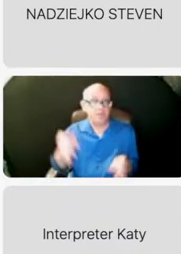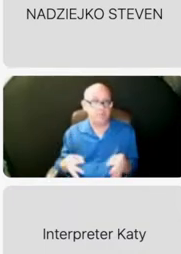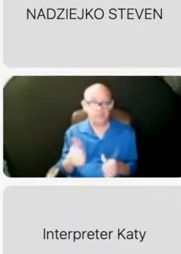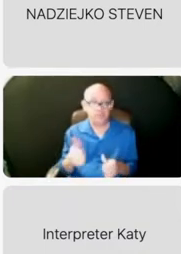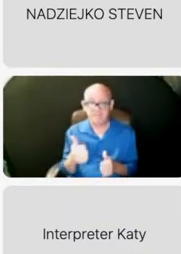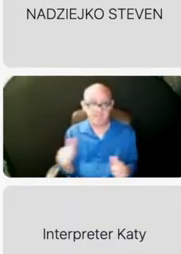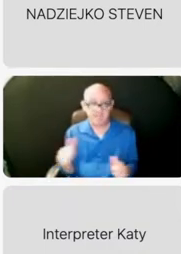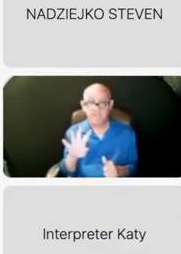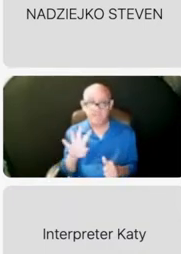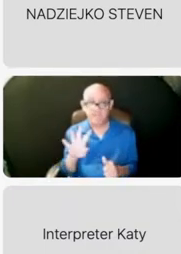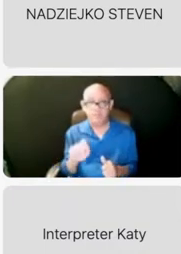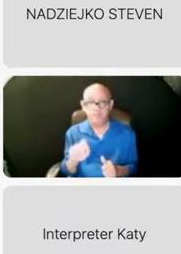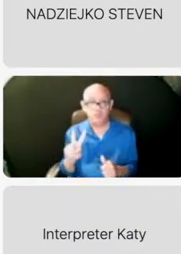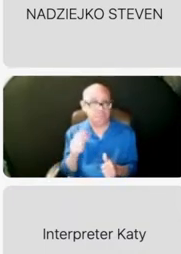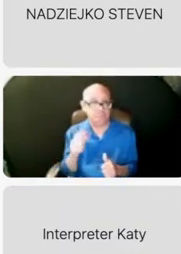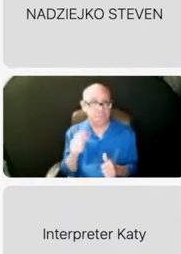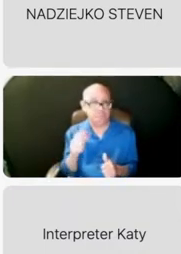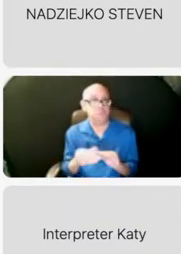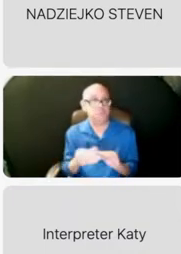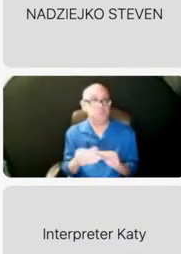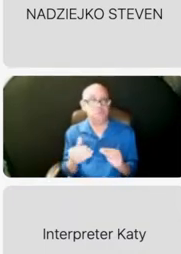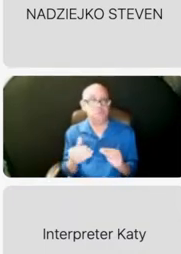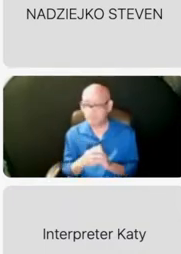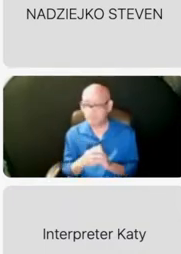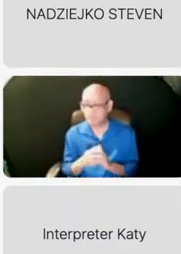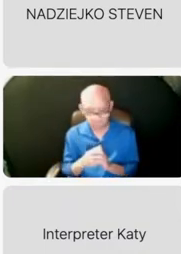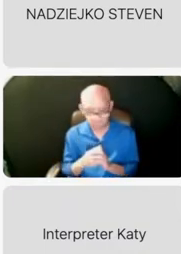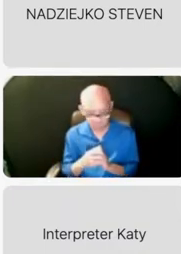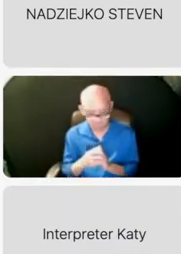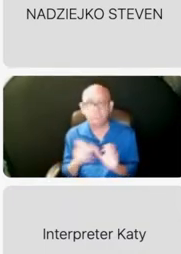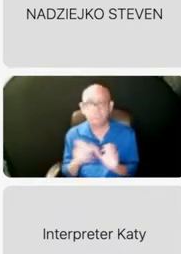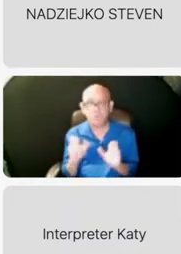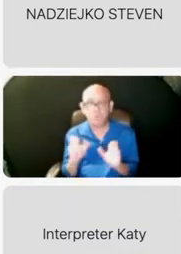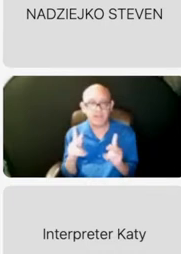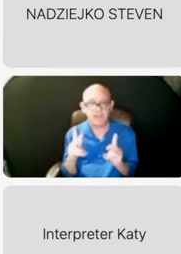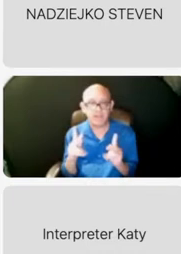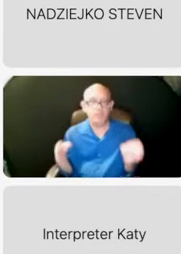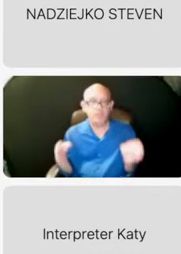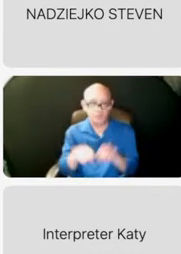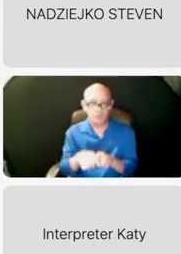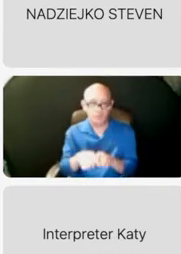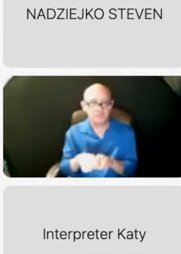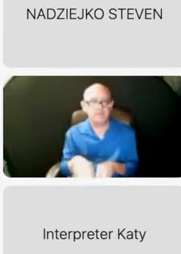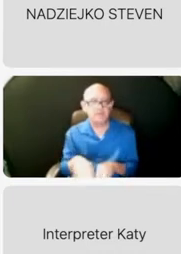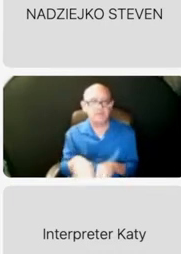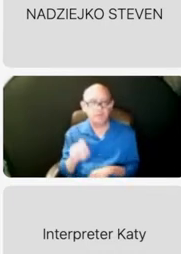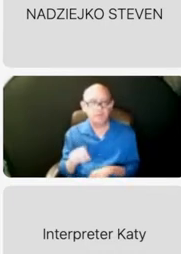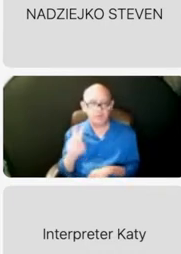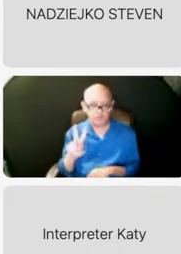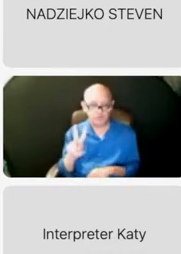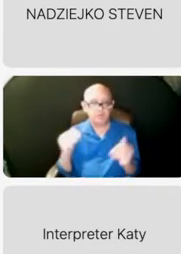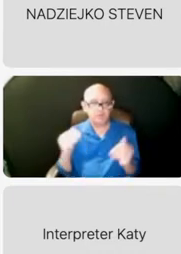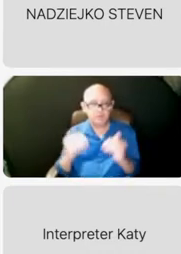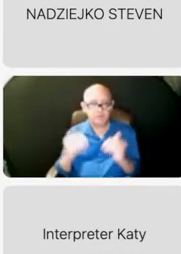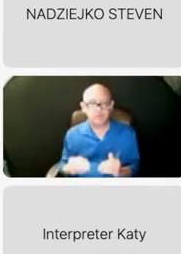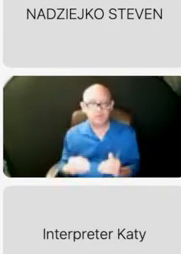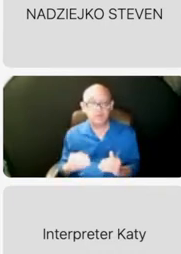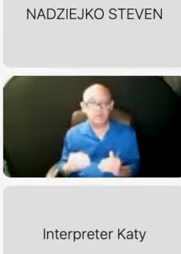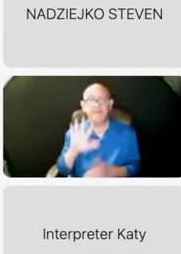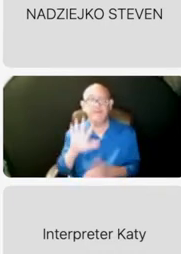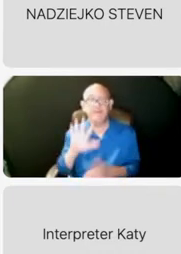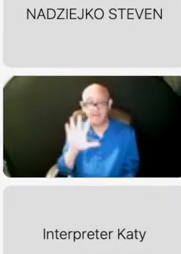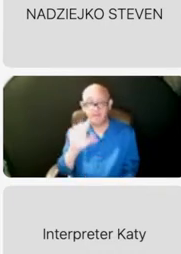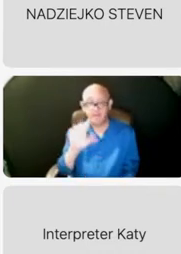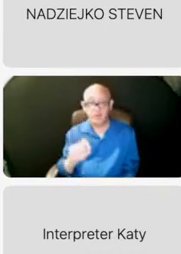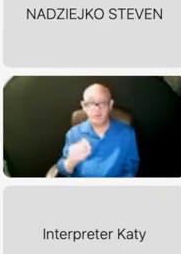no public comments okay we are closing public hearing moving on to 5.0 we have public